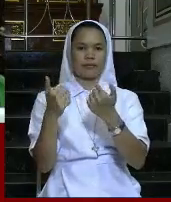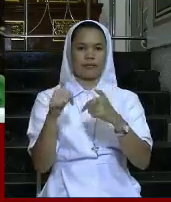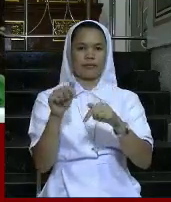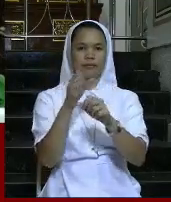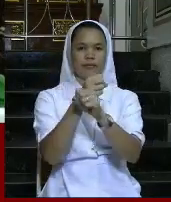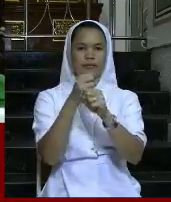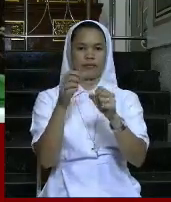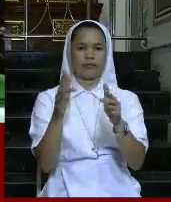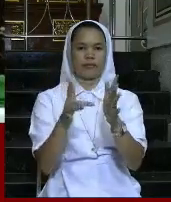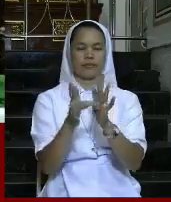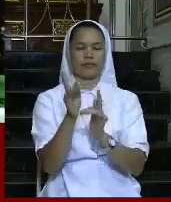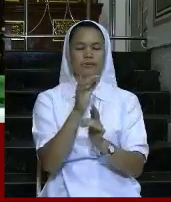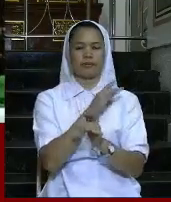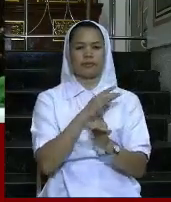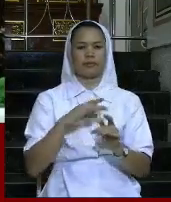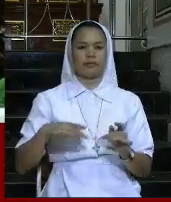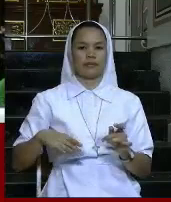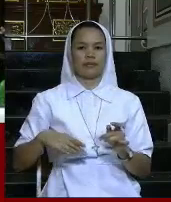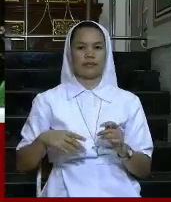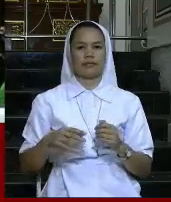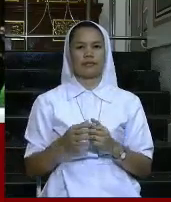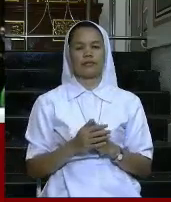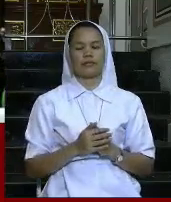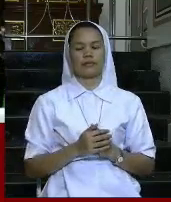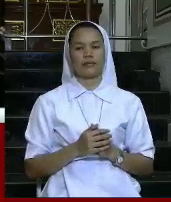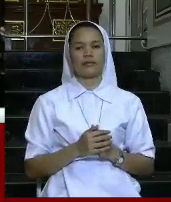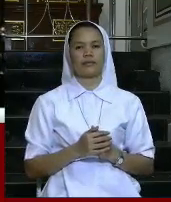of our Savior Jesus Christ.